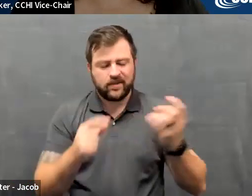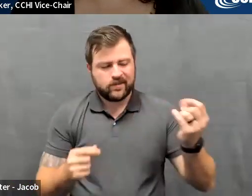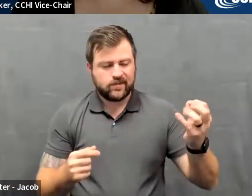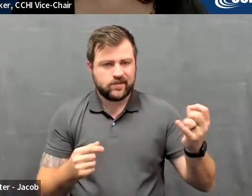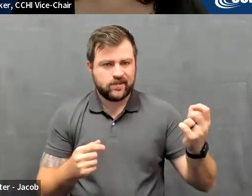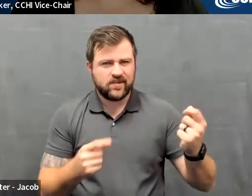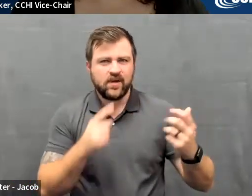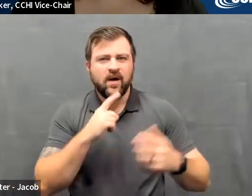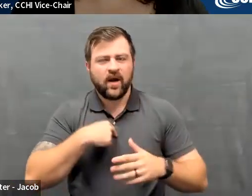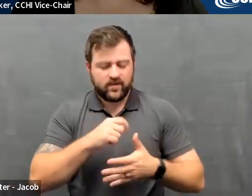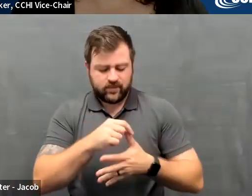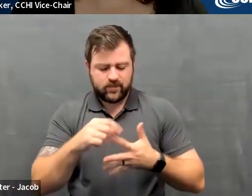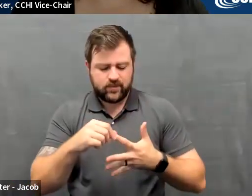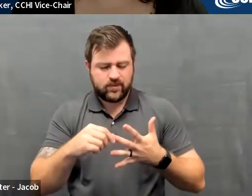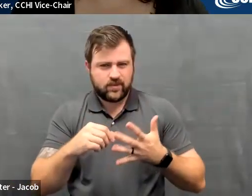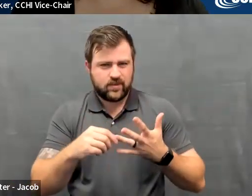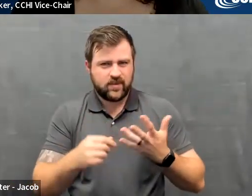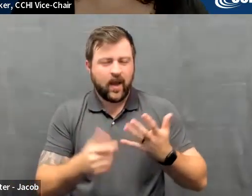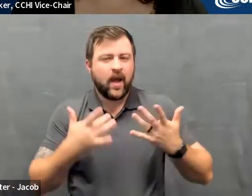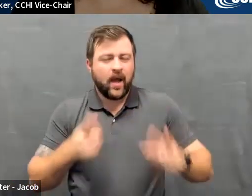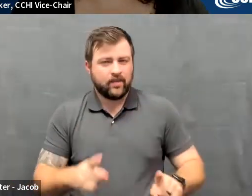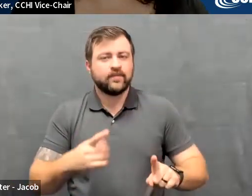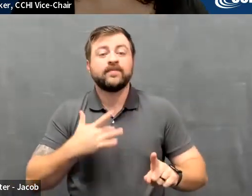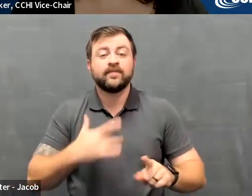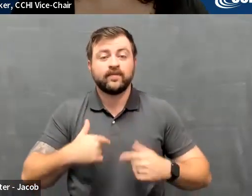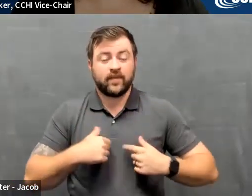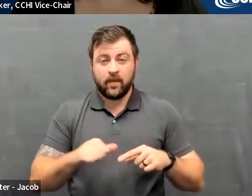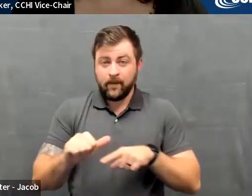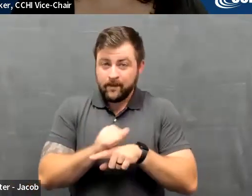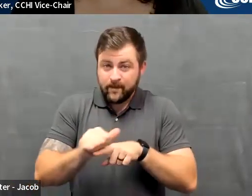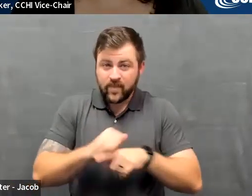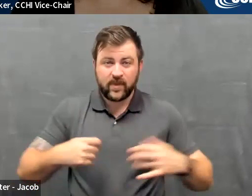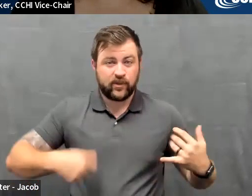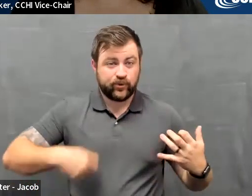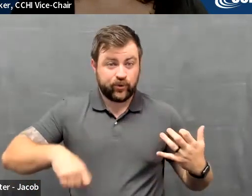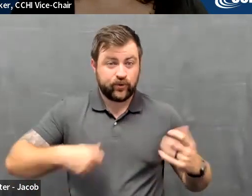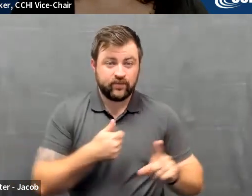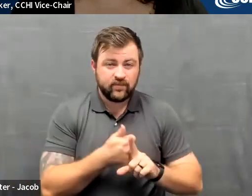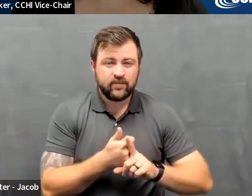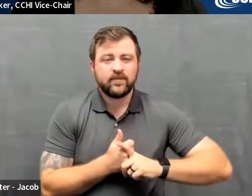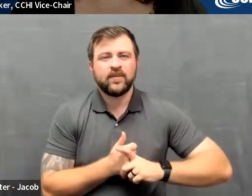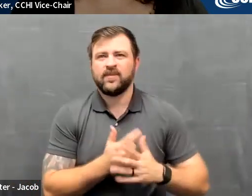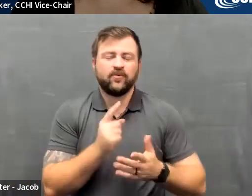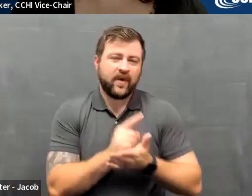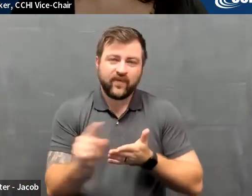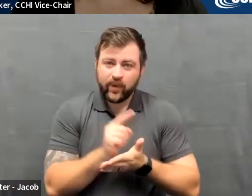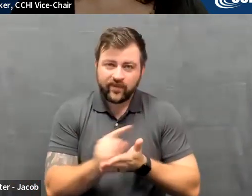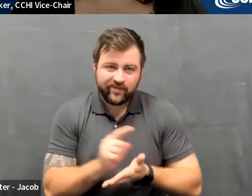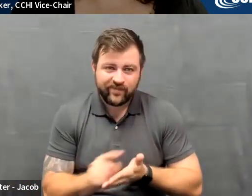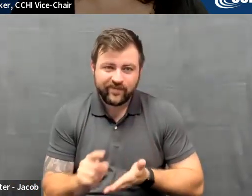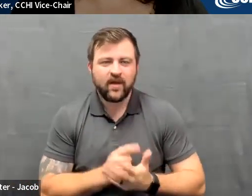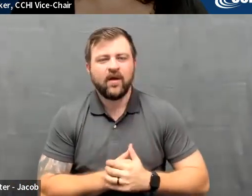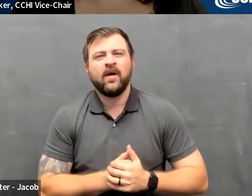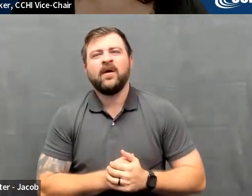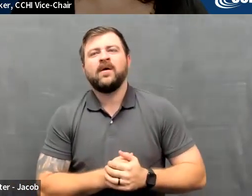chord to the other. But when I am practicing the guitar, every week, it's so